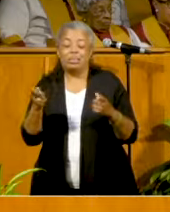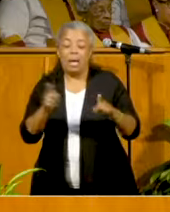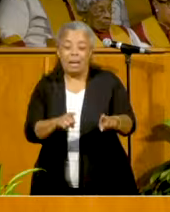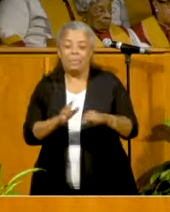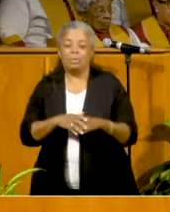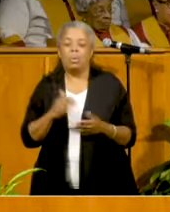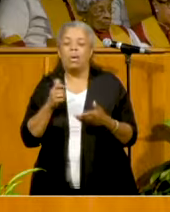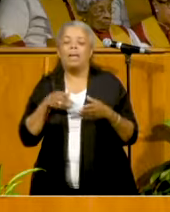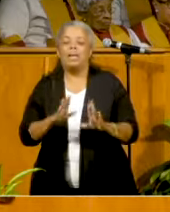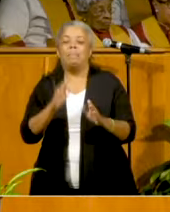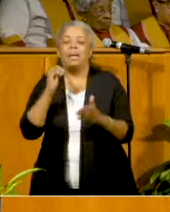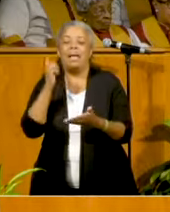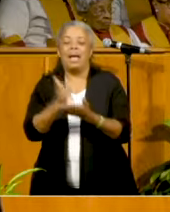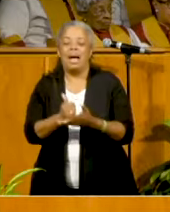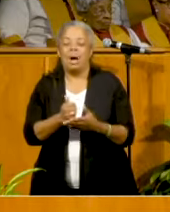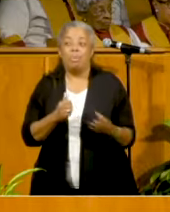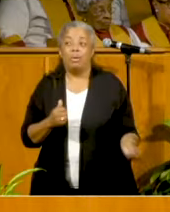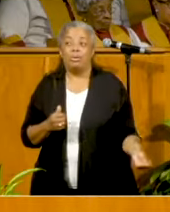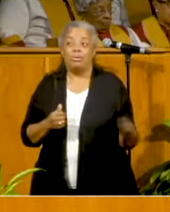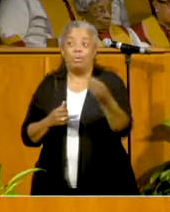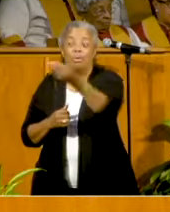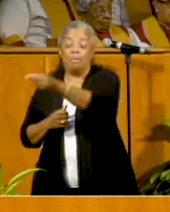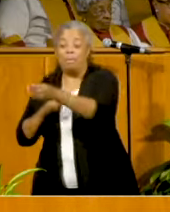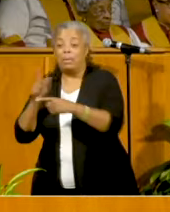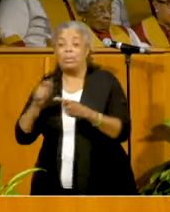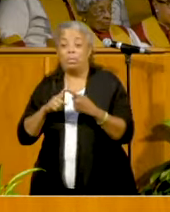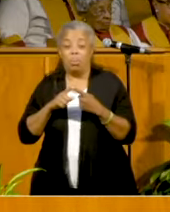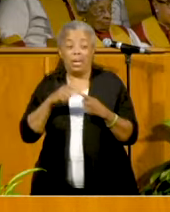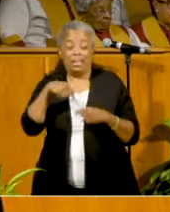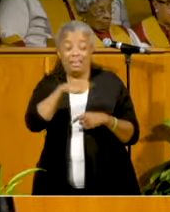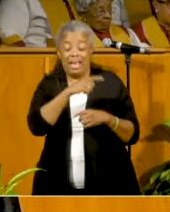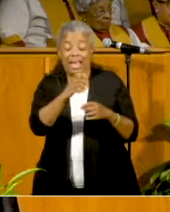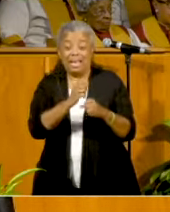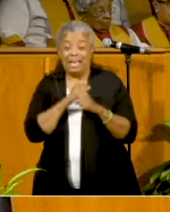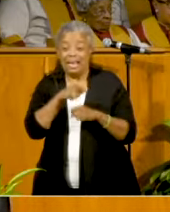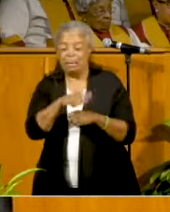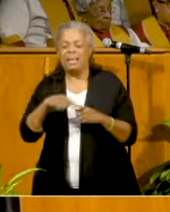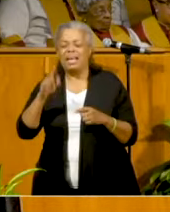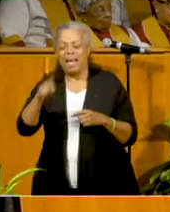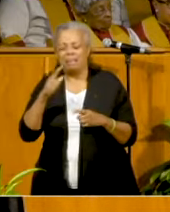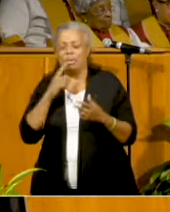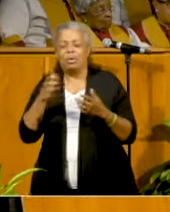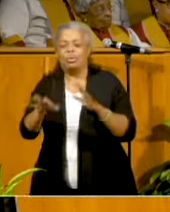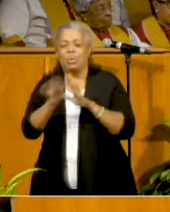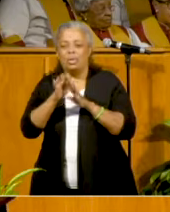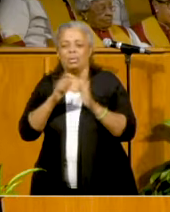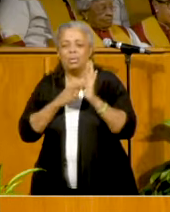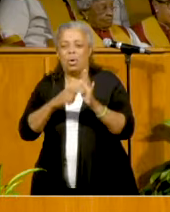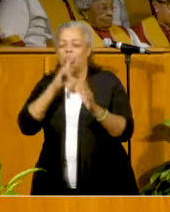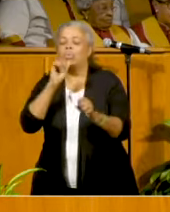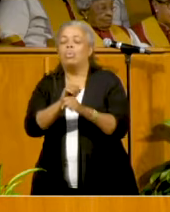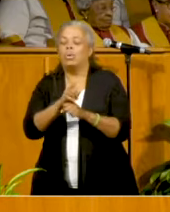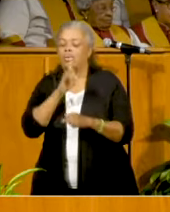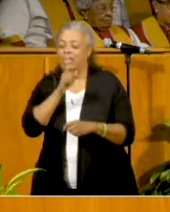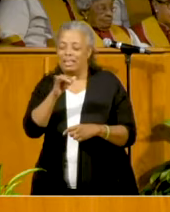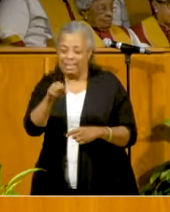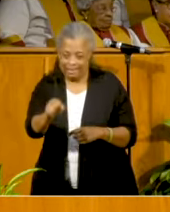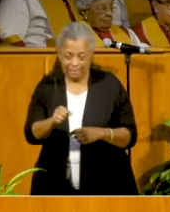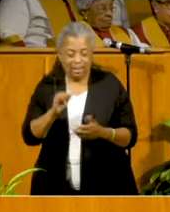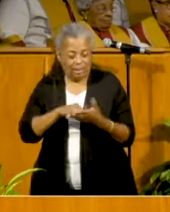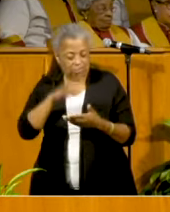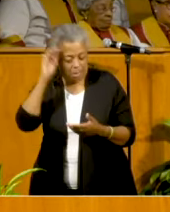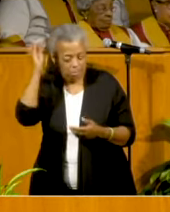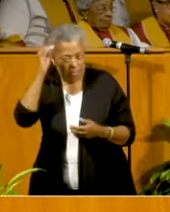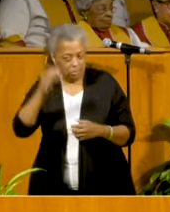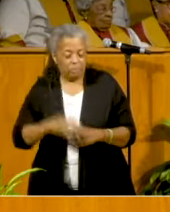me help turn him over, because once the Pharisees get him, he has no choice but to show who he really is.